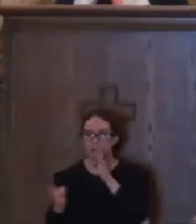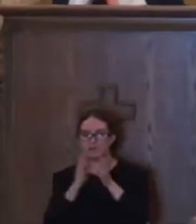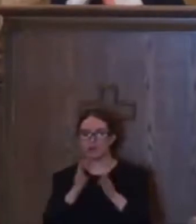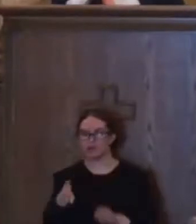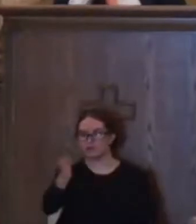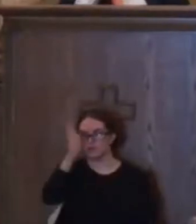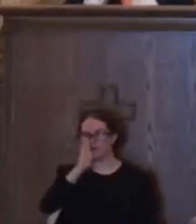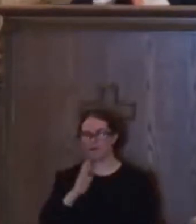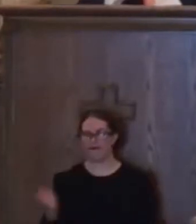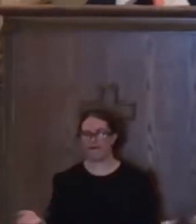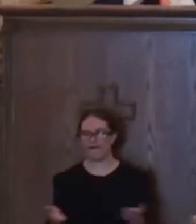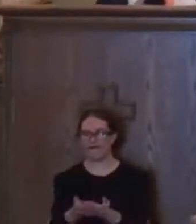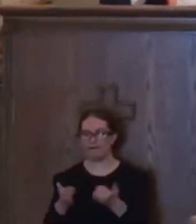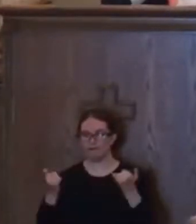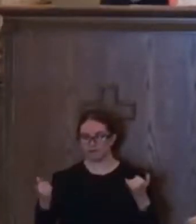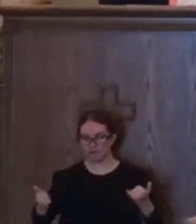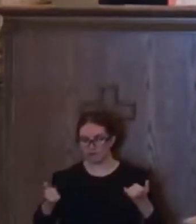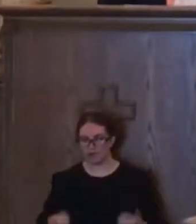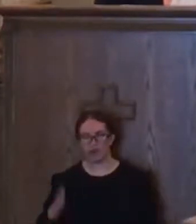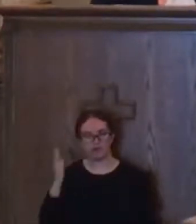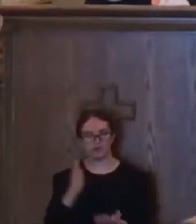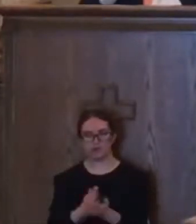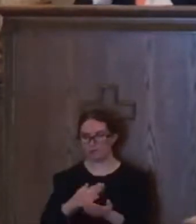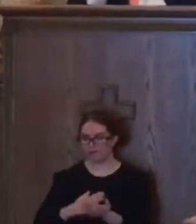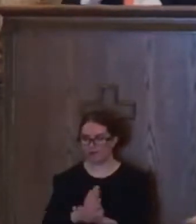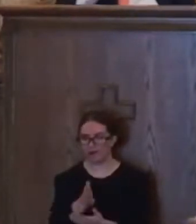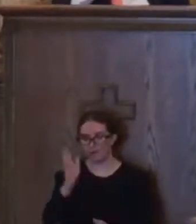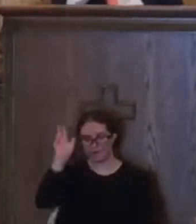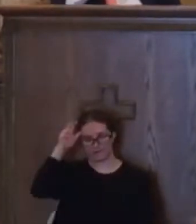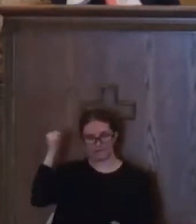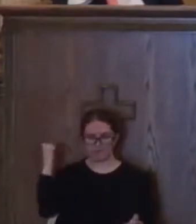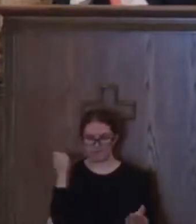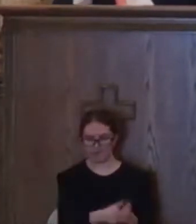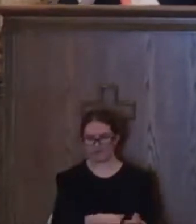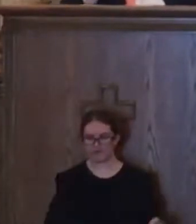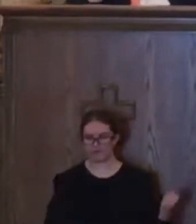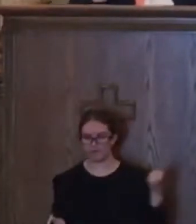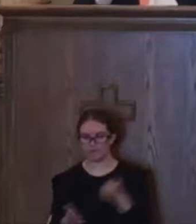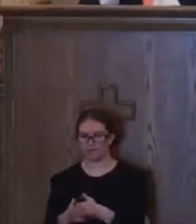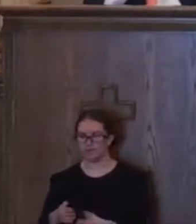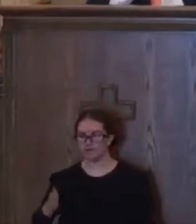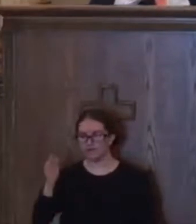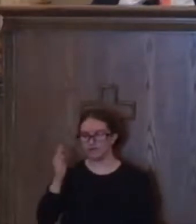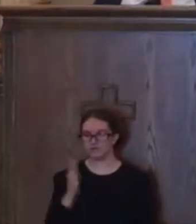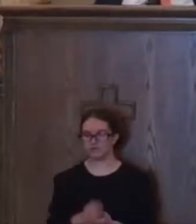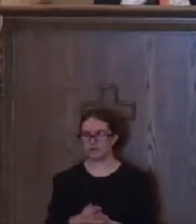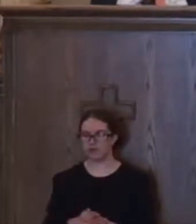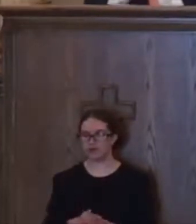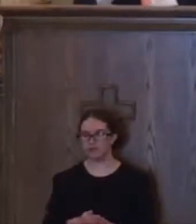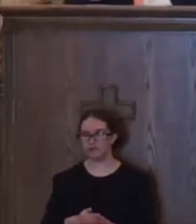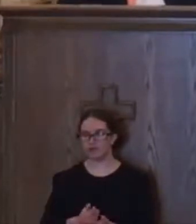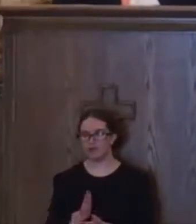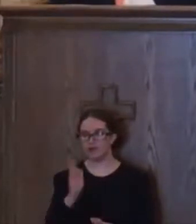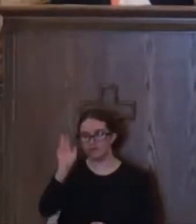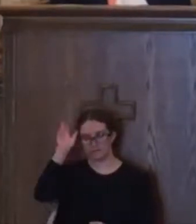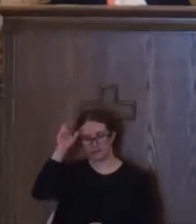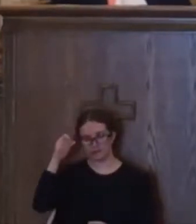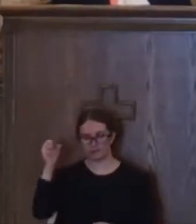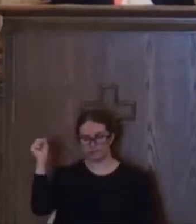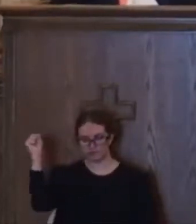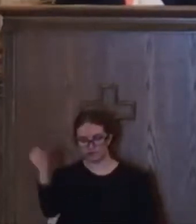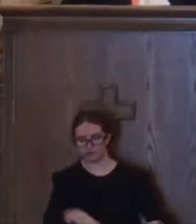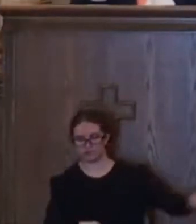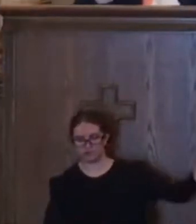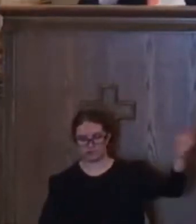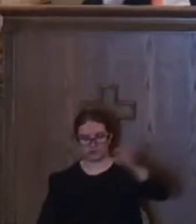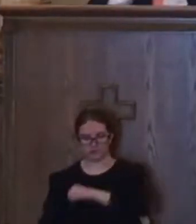God in here right now. You need to stop letting the devil beat you up. You need to stop letting the devil tear you down. And you need to start